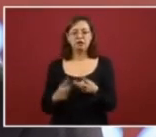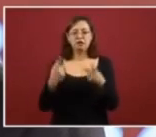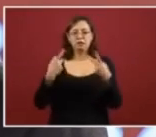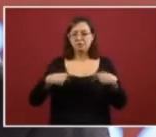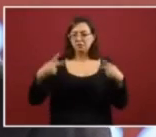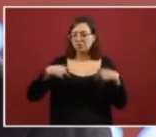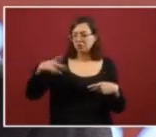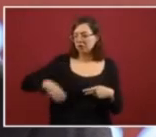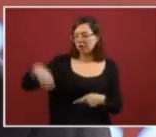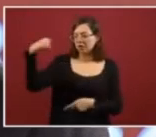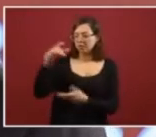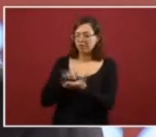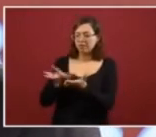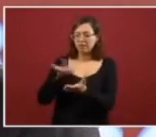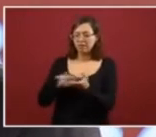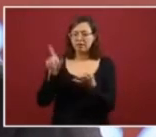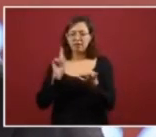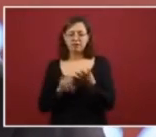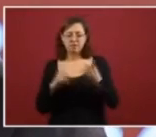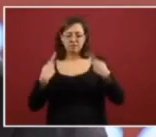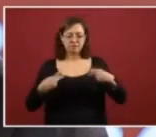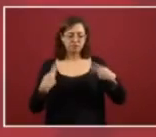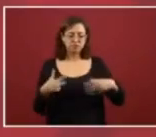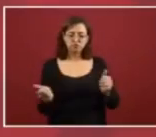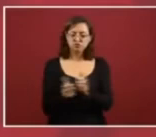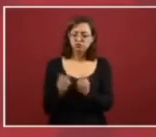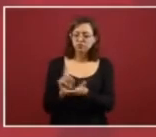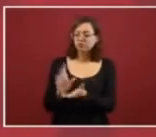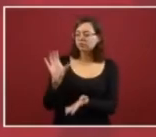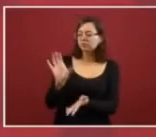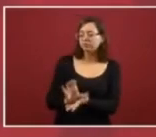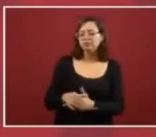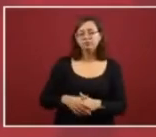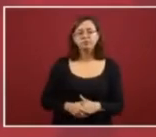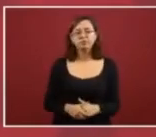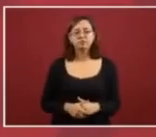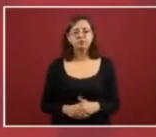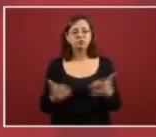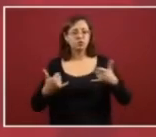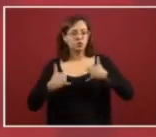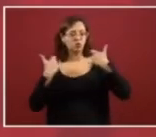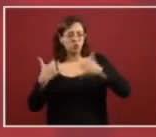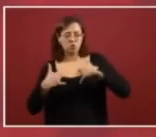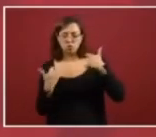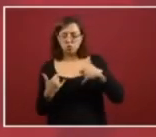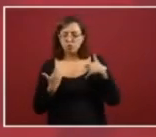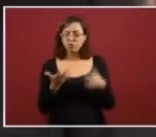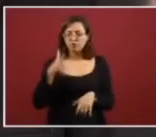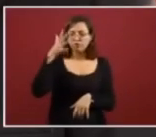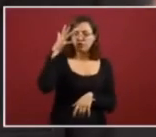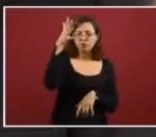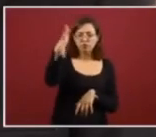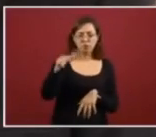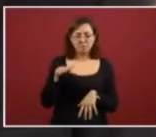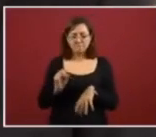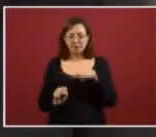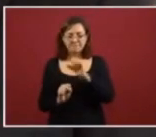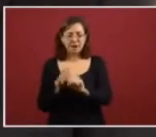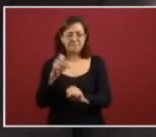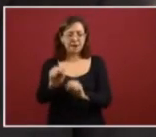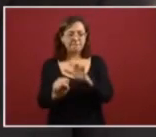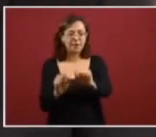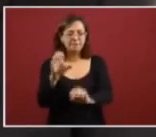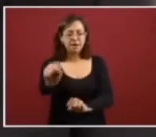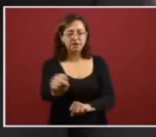elder adults, a personas con discapacidad, to people with disabilities, los jóvenes construyendo the youth el futuro, creating a